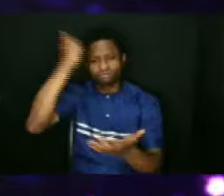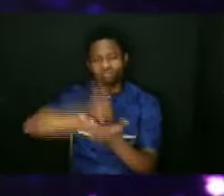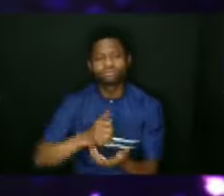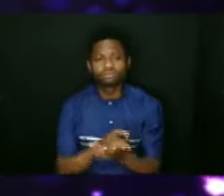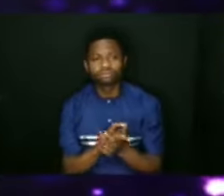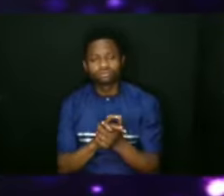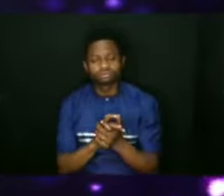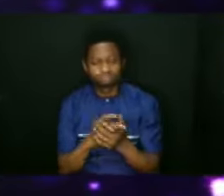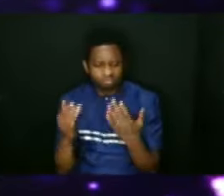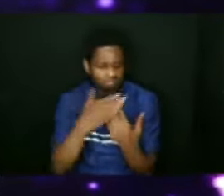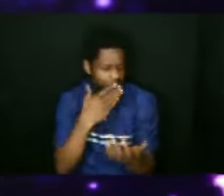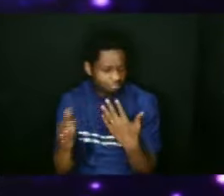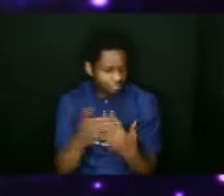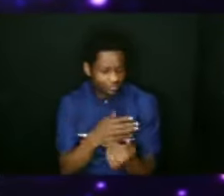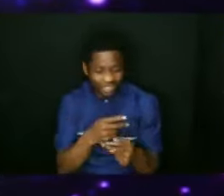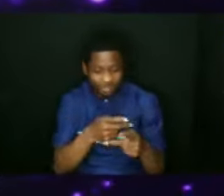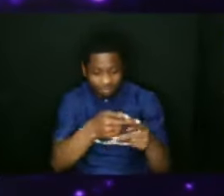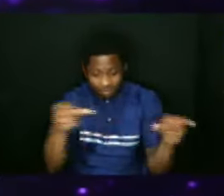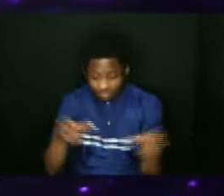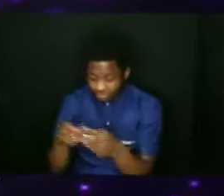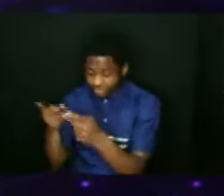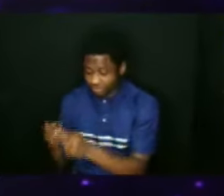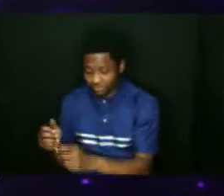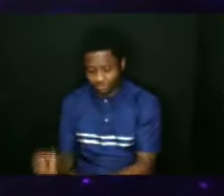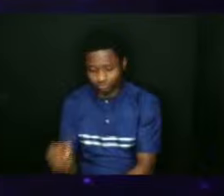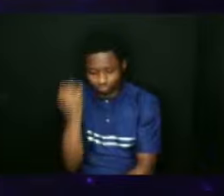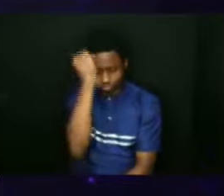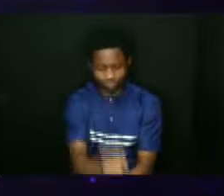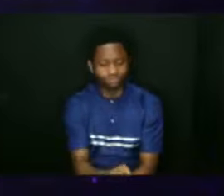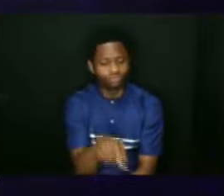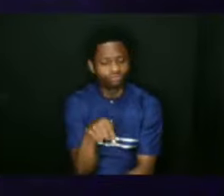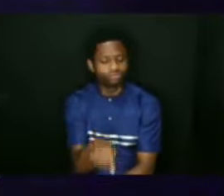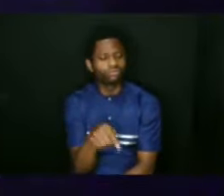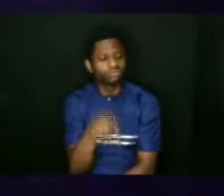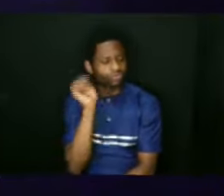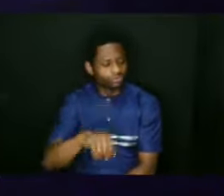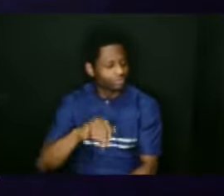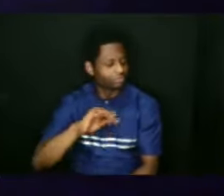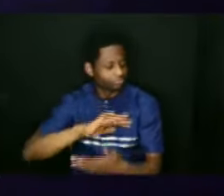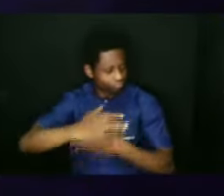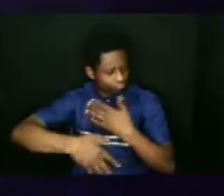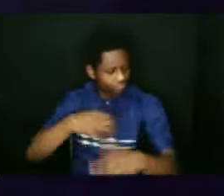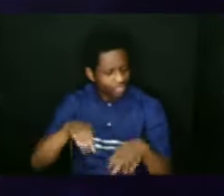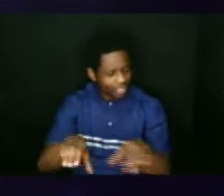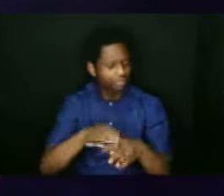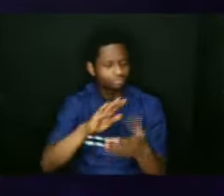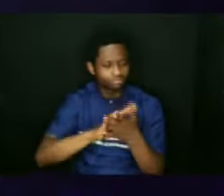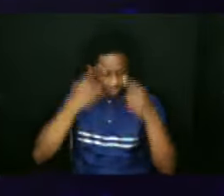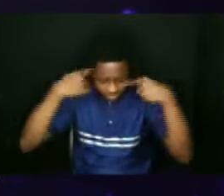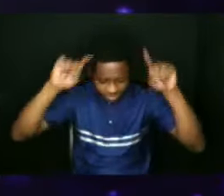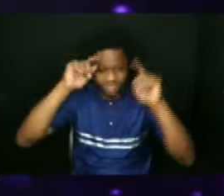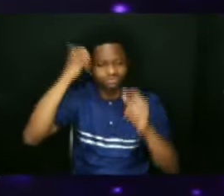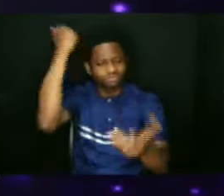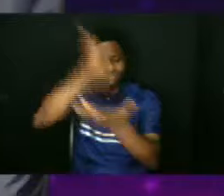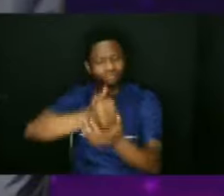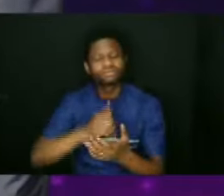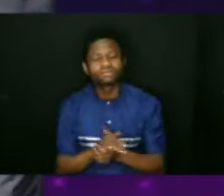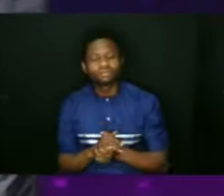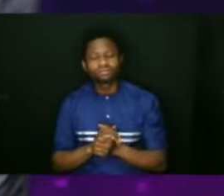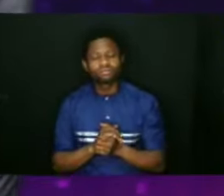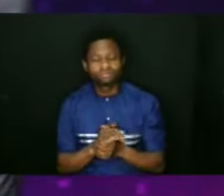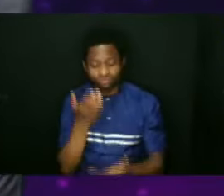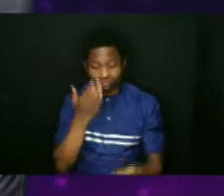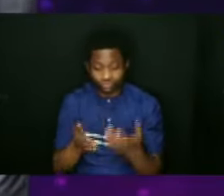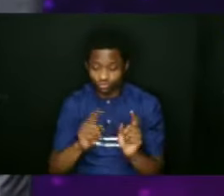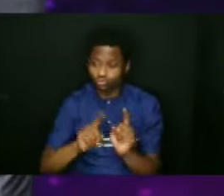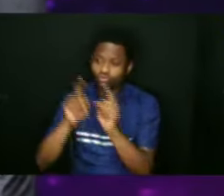That whichever department you are placed, you will be able to perform. Oh, may you